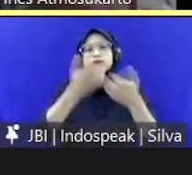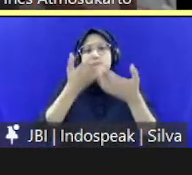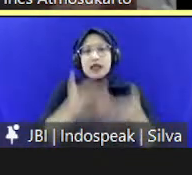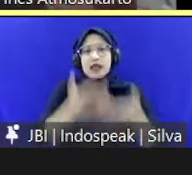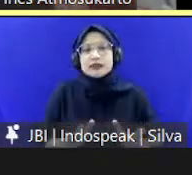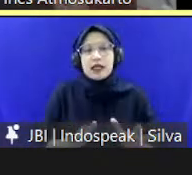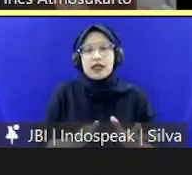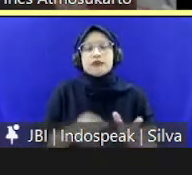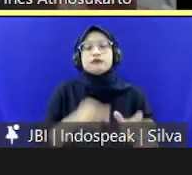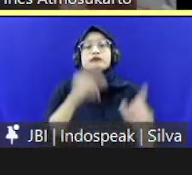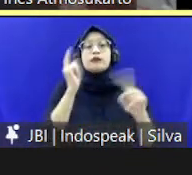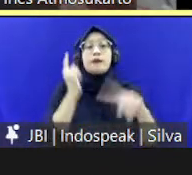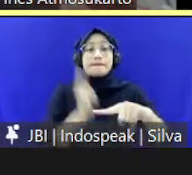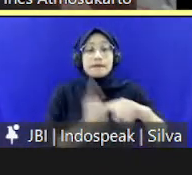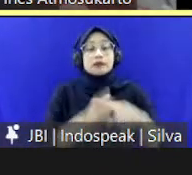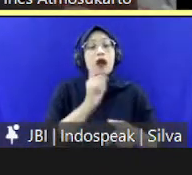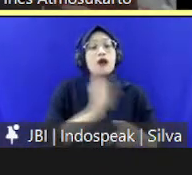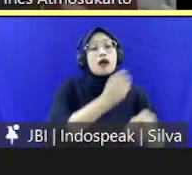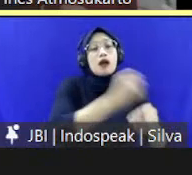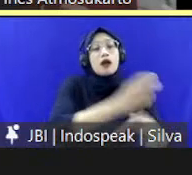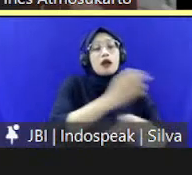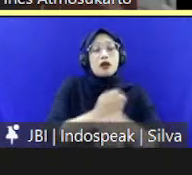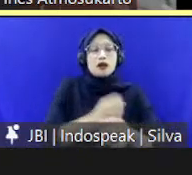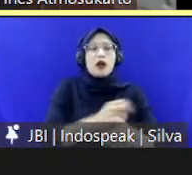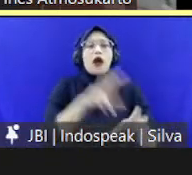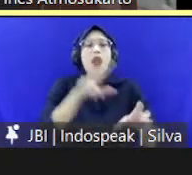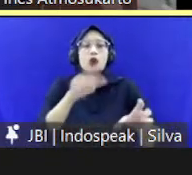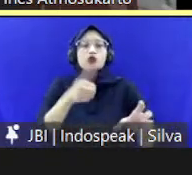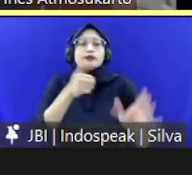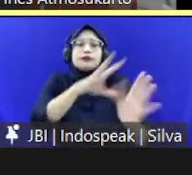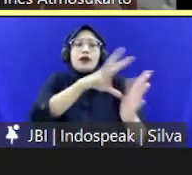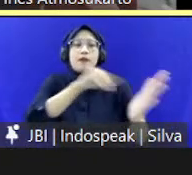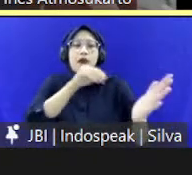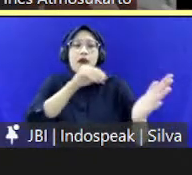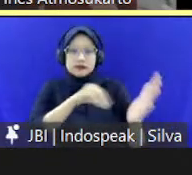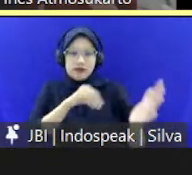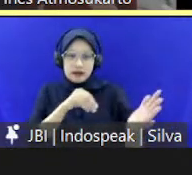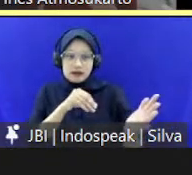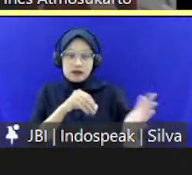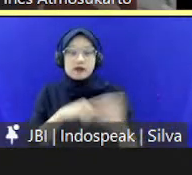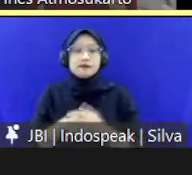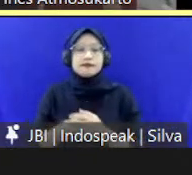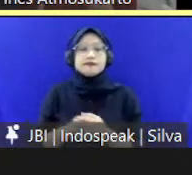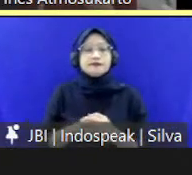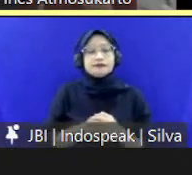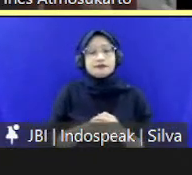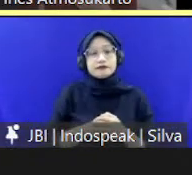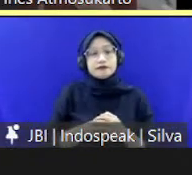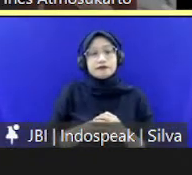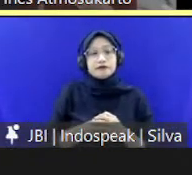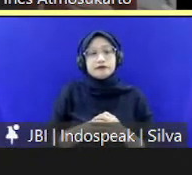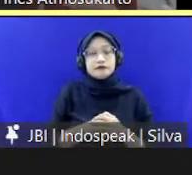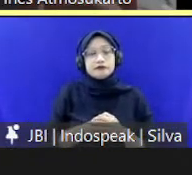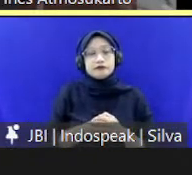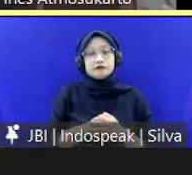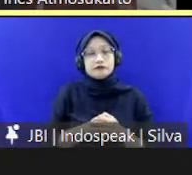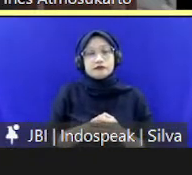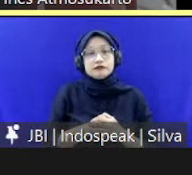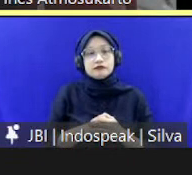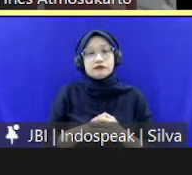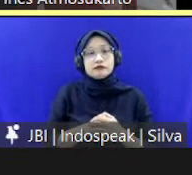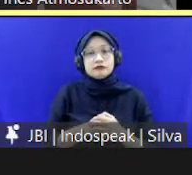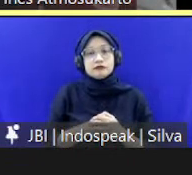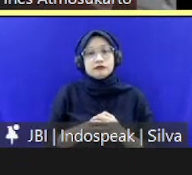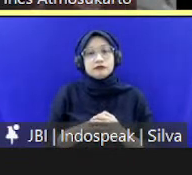and turn these mistakes, the mistakes or the learnings from this years, turn them around. And